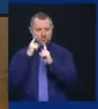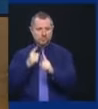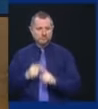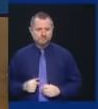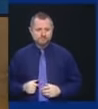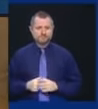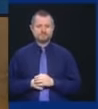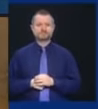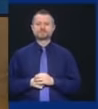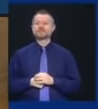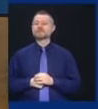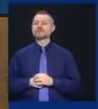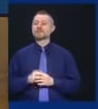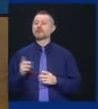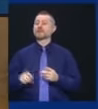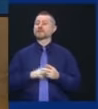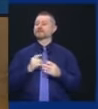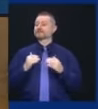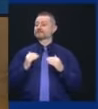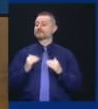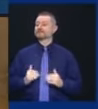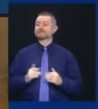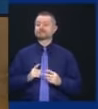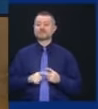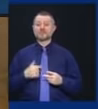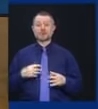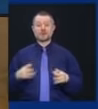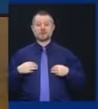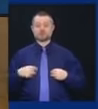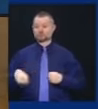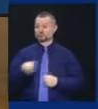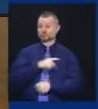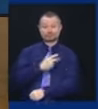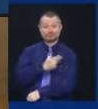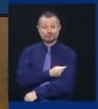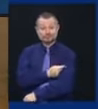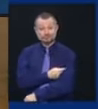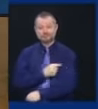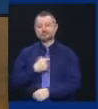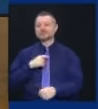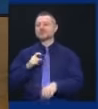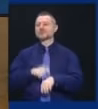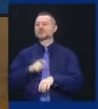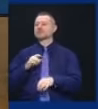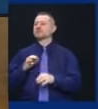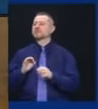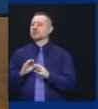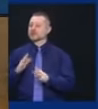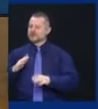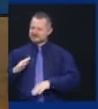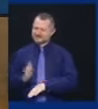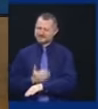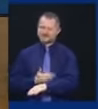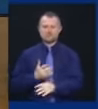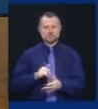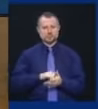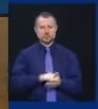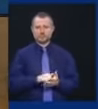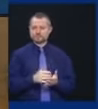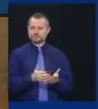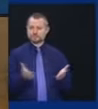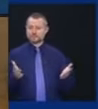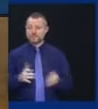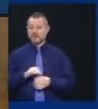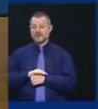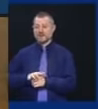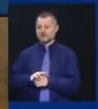Second, we take the vaccine, then we're going to have to rebuild. The storm came. First order